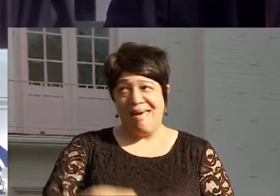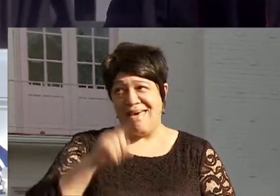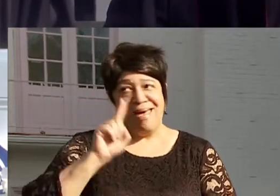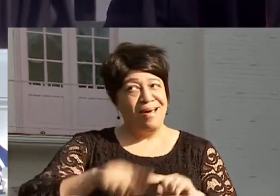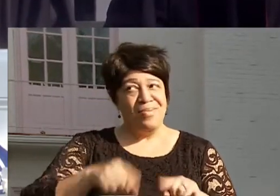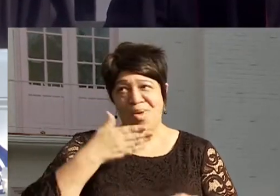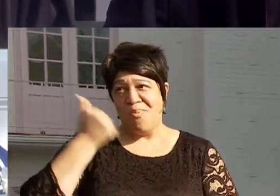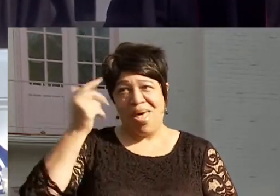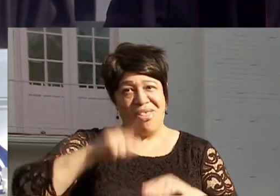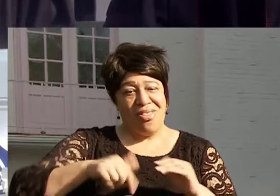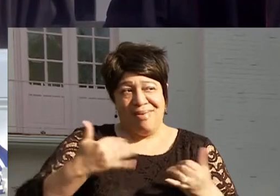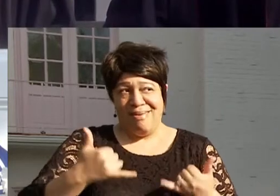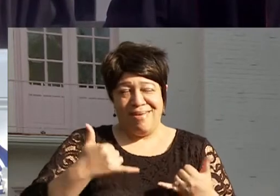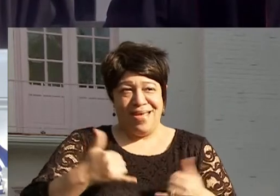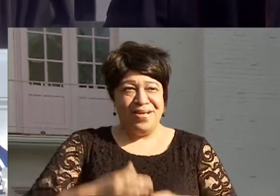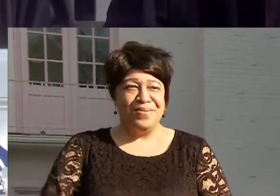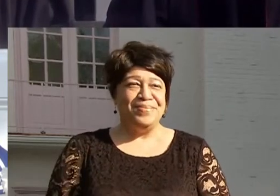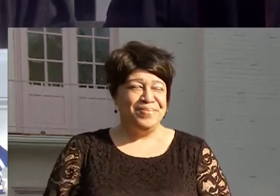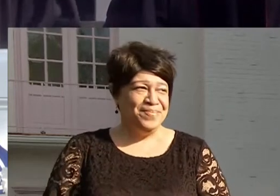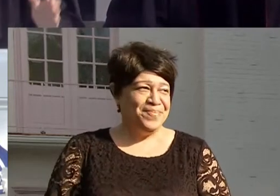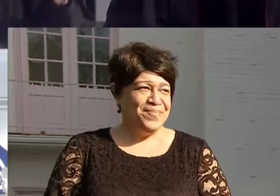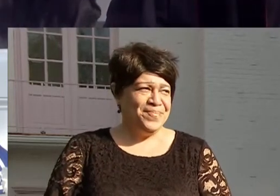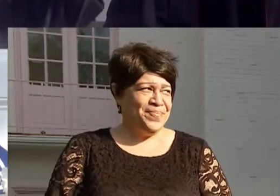than this.